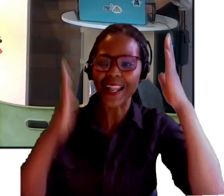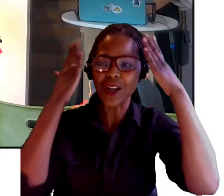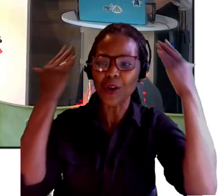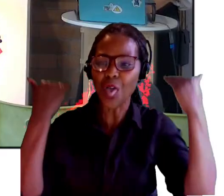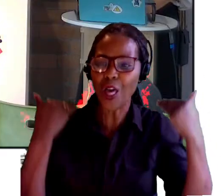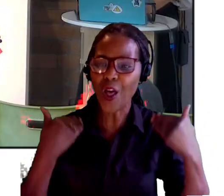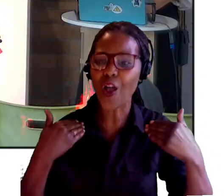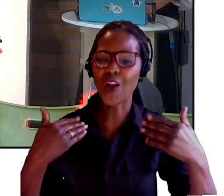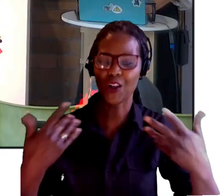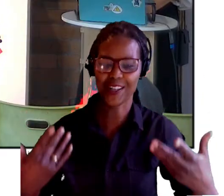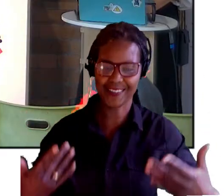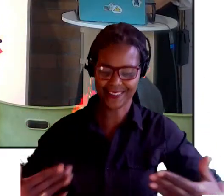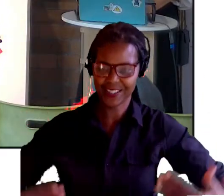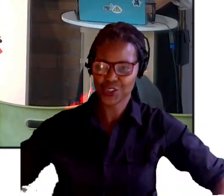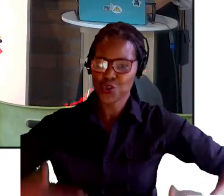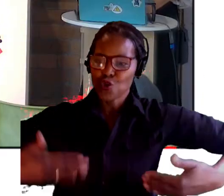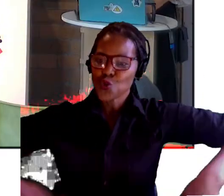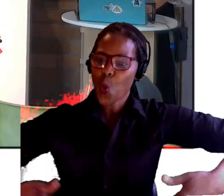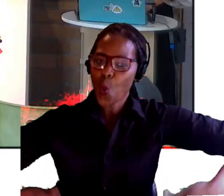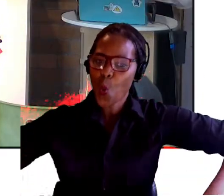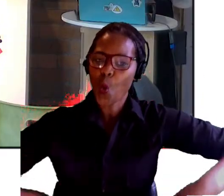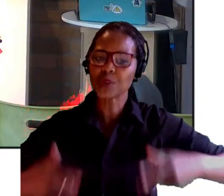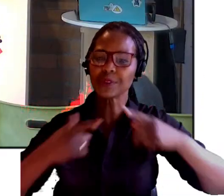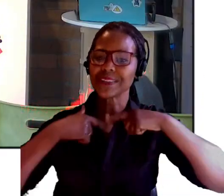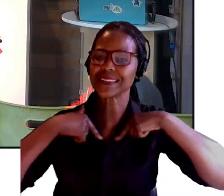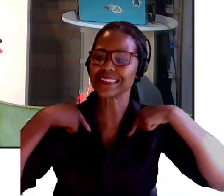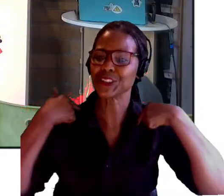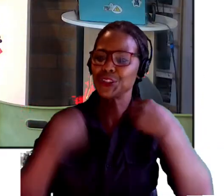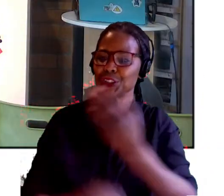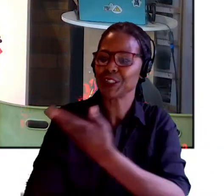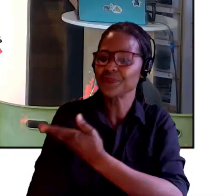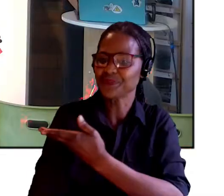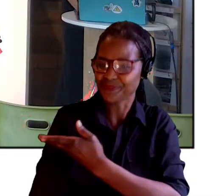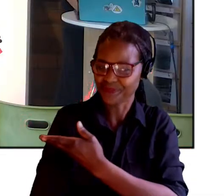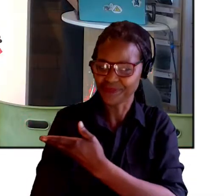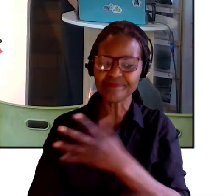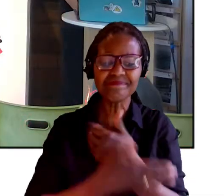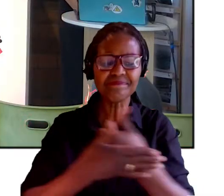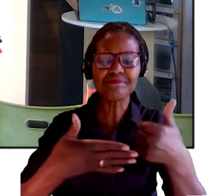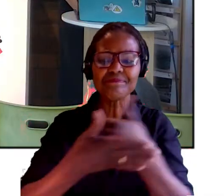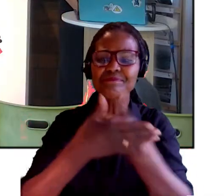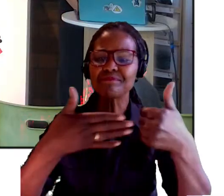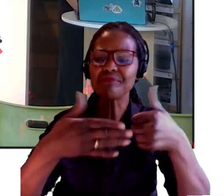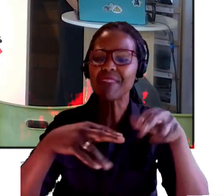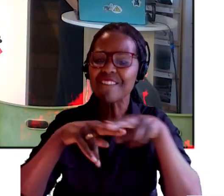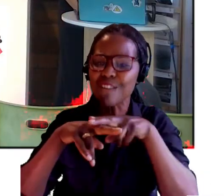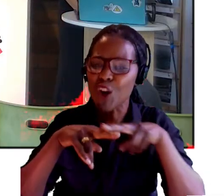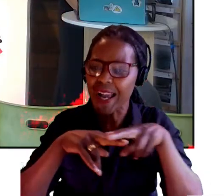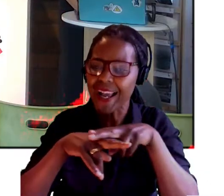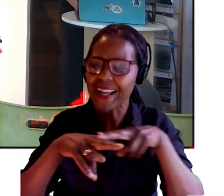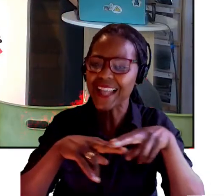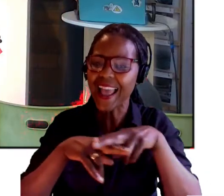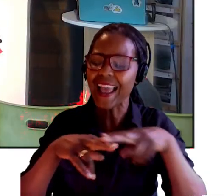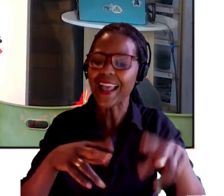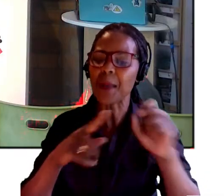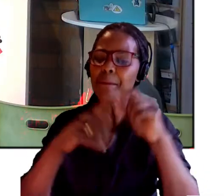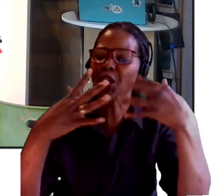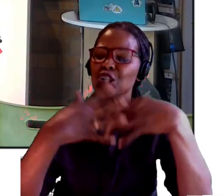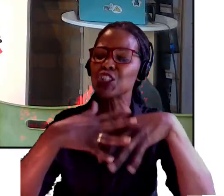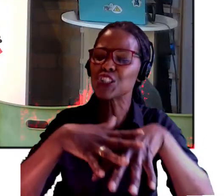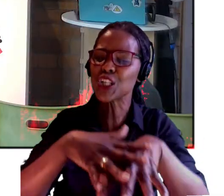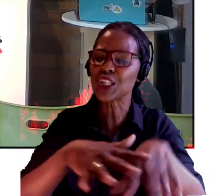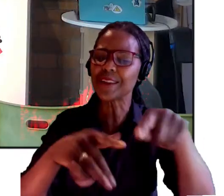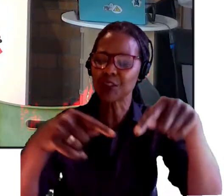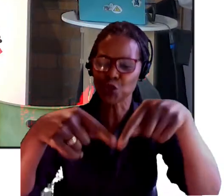Sol DeWitt's line drawings on it. Every Friday, we throw open the door of the Pervasive Media Studio for Open Studio Friday, where we offer